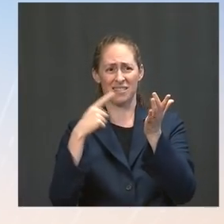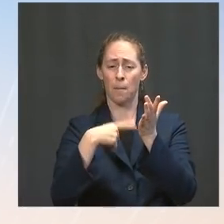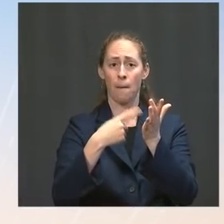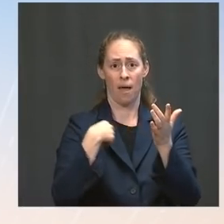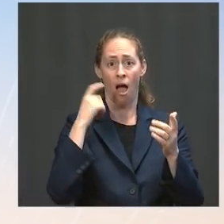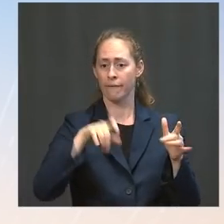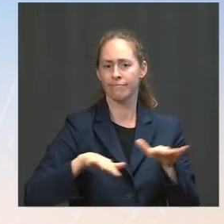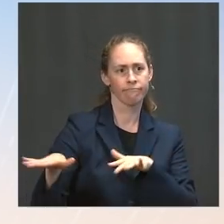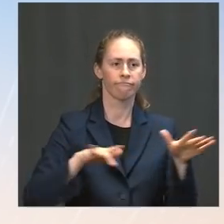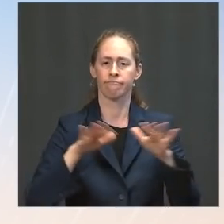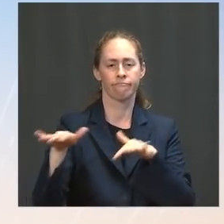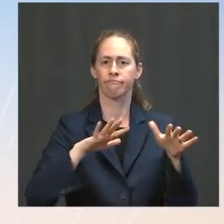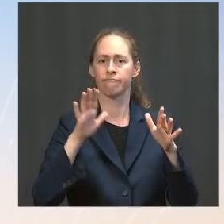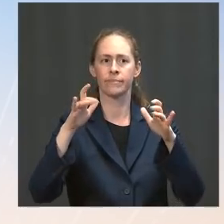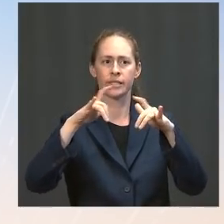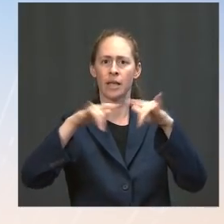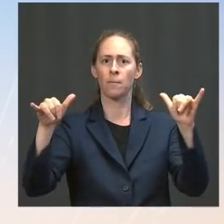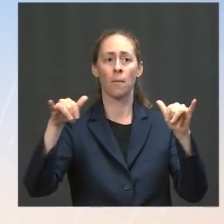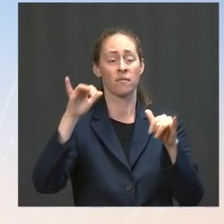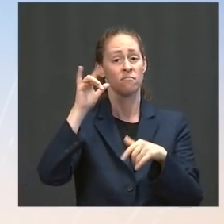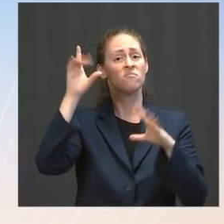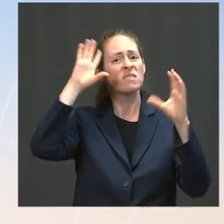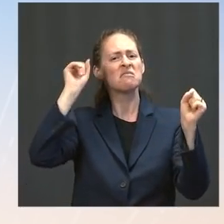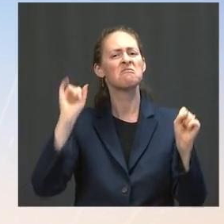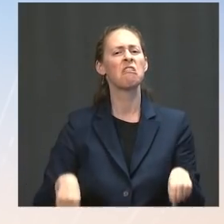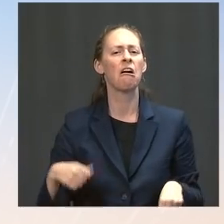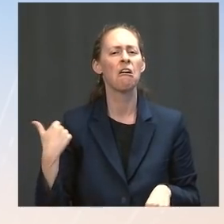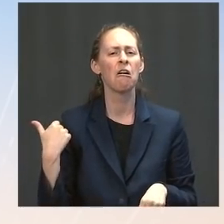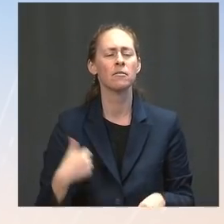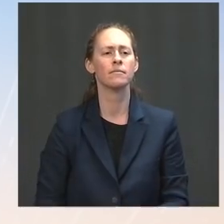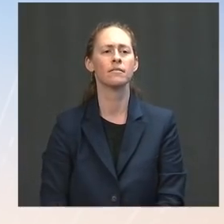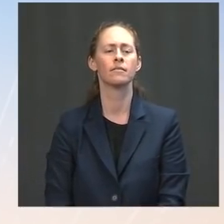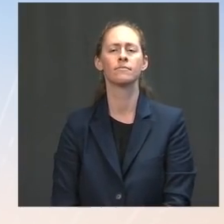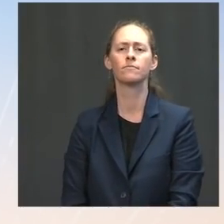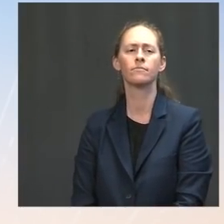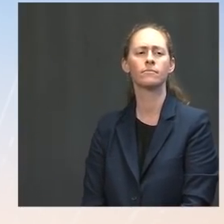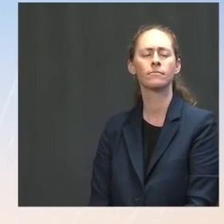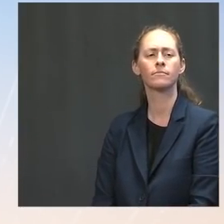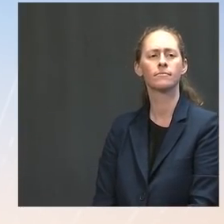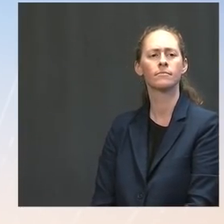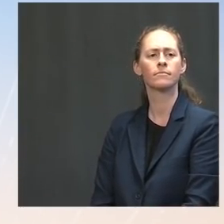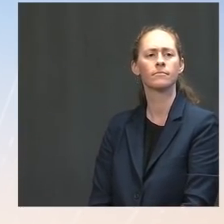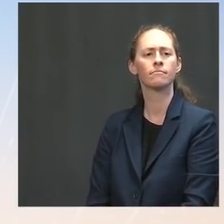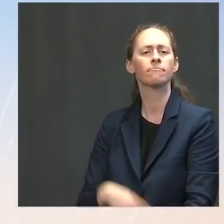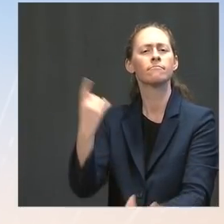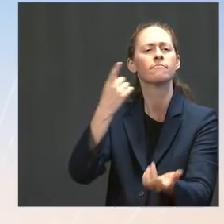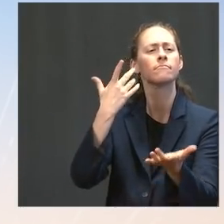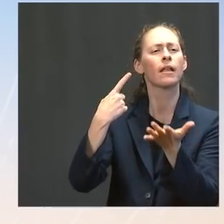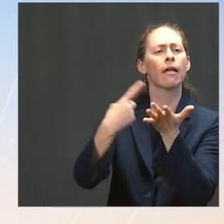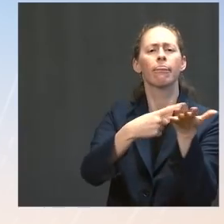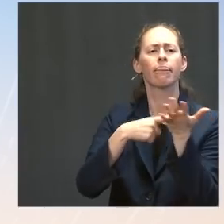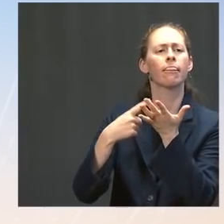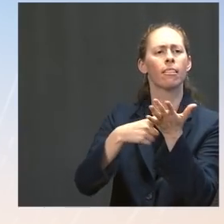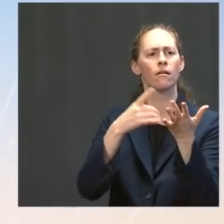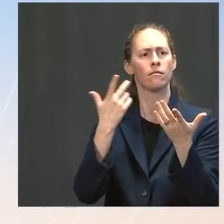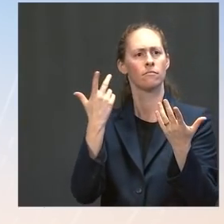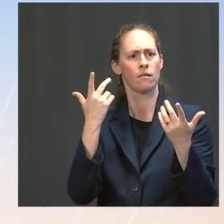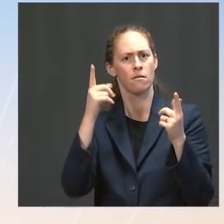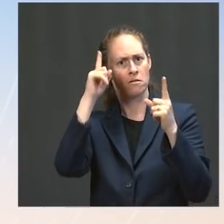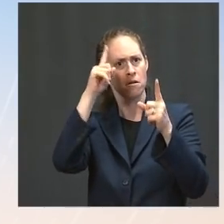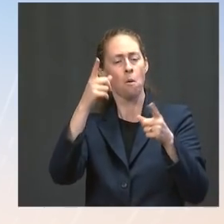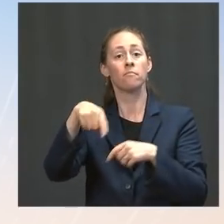to produce, and as soon as that is available, it will be put out publicly from the intelligence community, from ODNI, and we will also ensure you all have access to